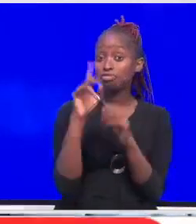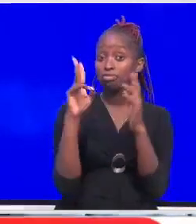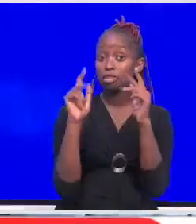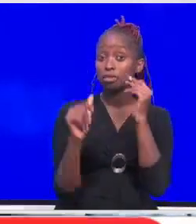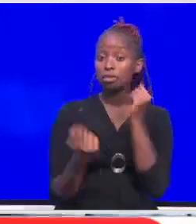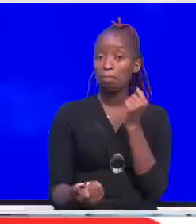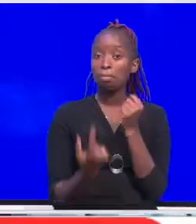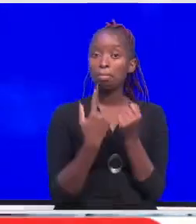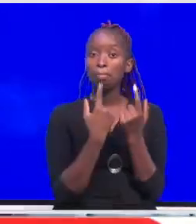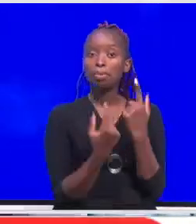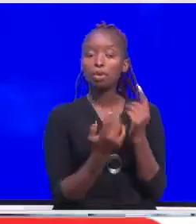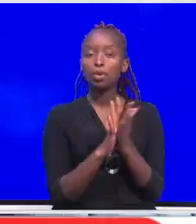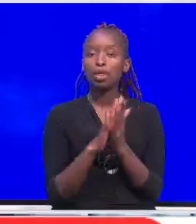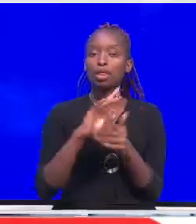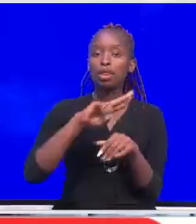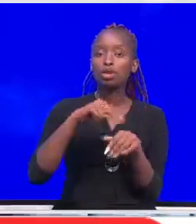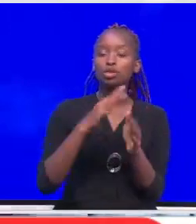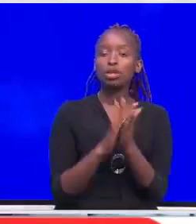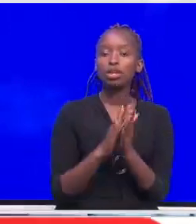national